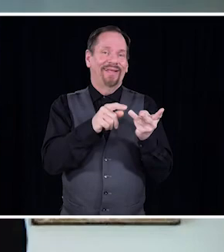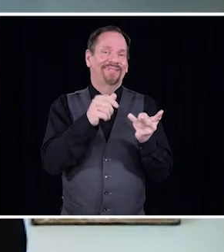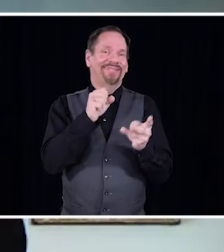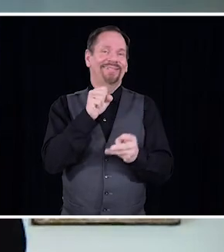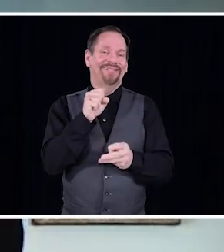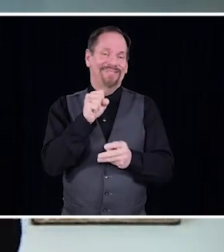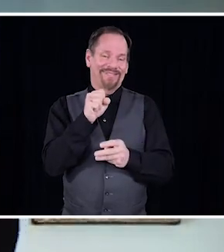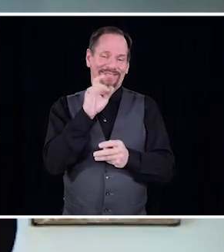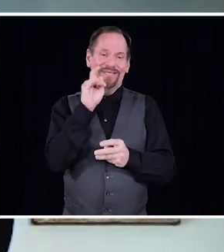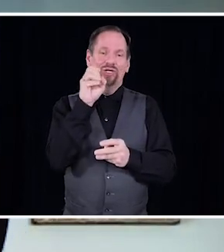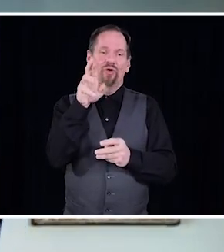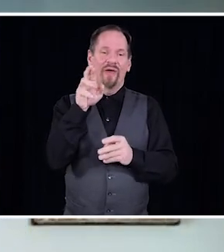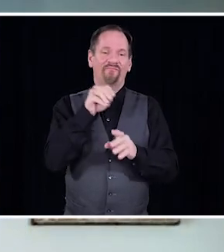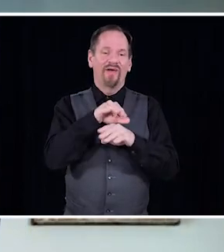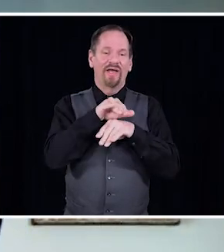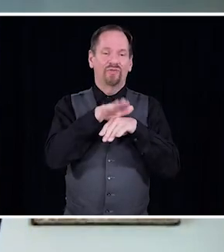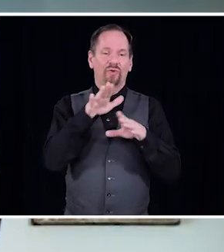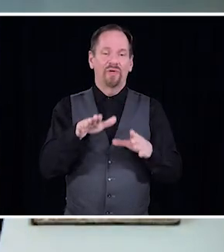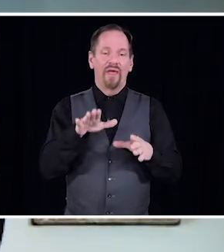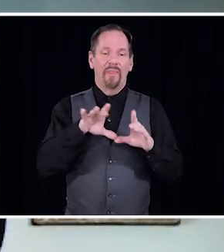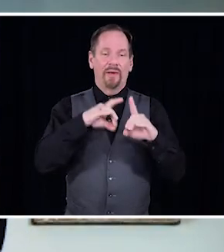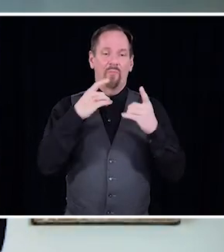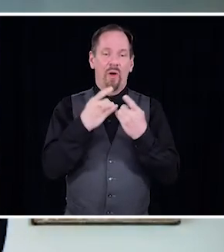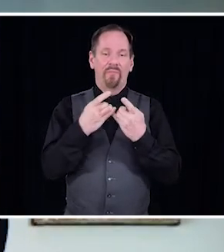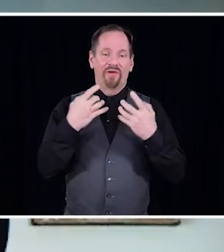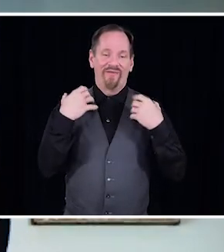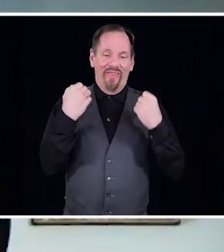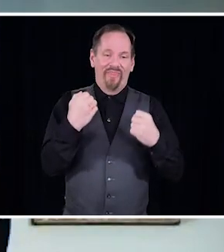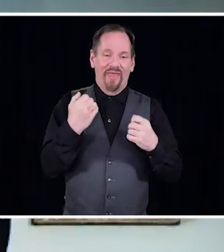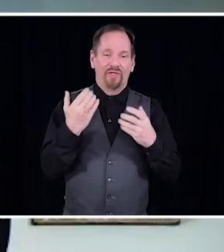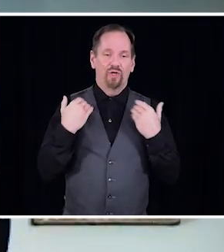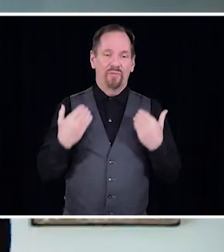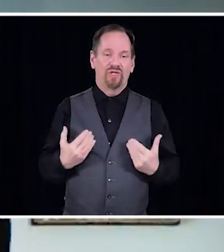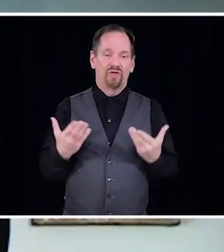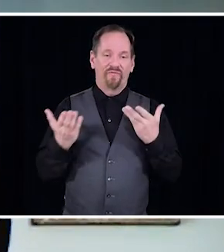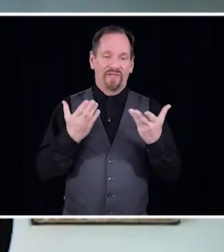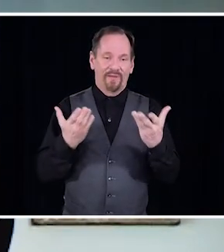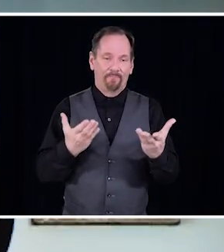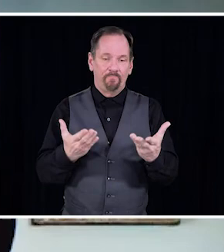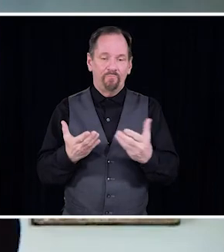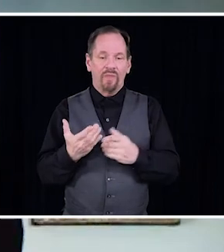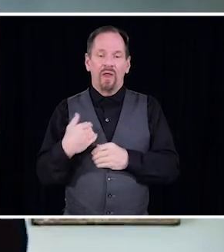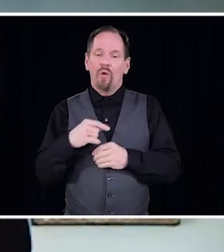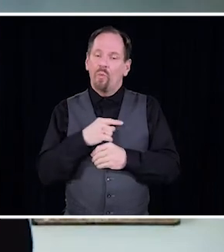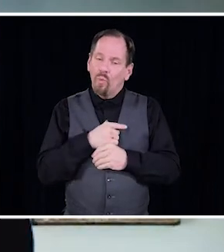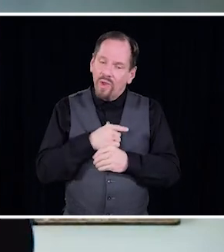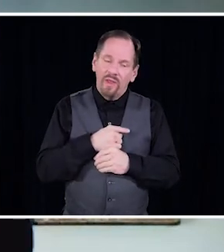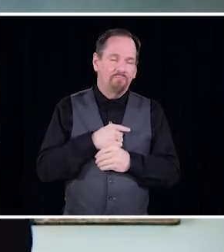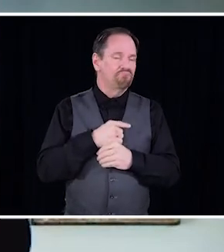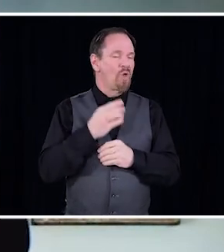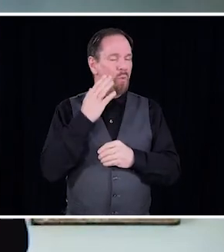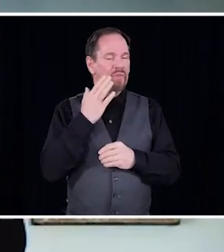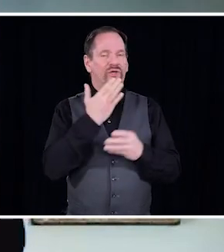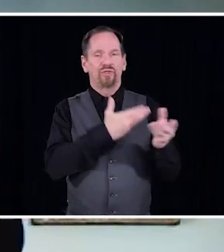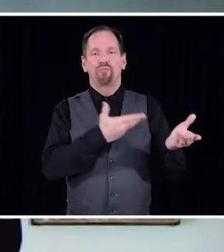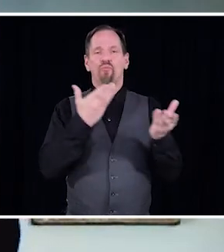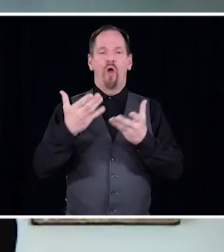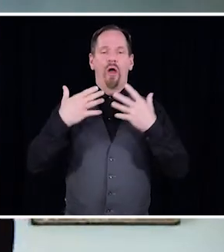of Health and Human Services, helping to implement the Affordable Care Act, bringing coverage to millions of